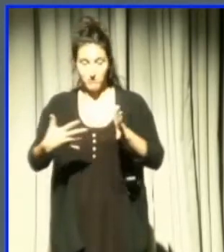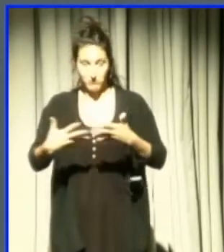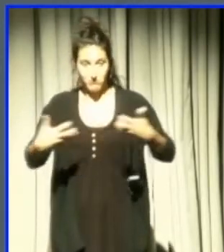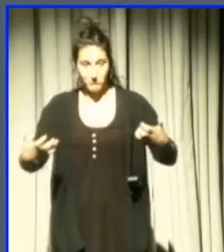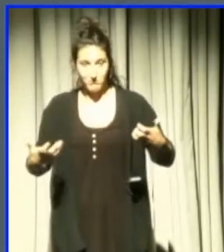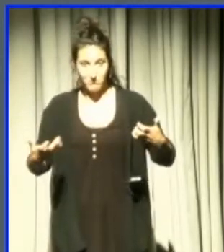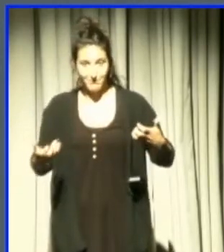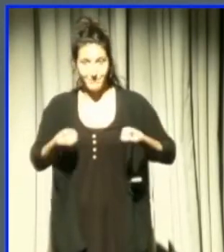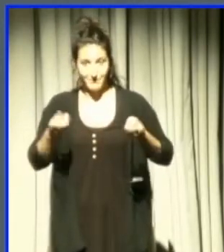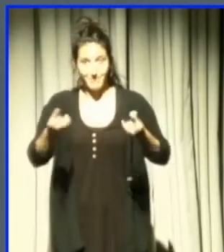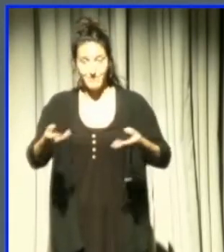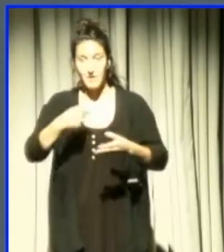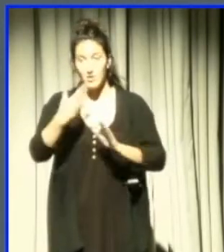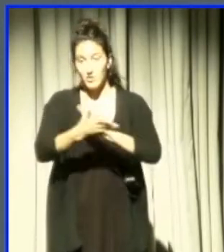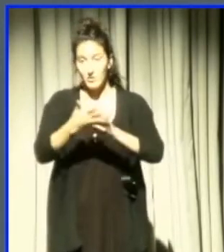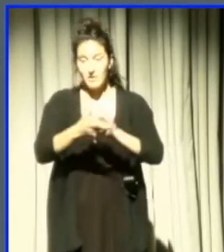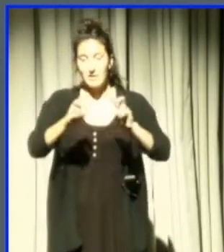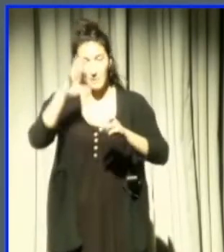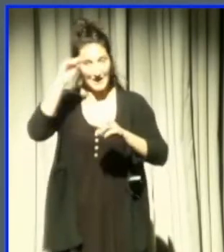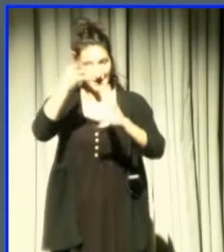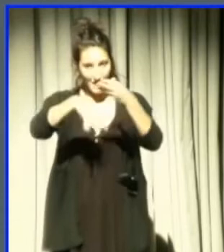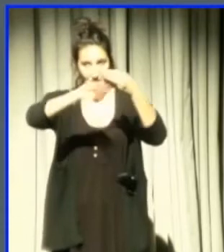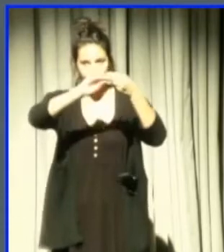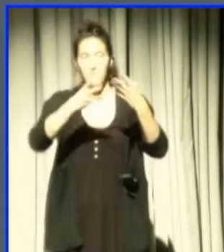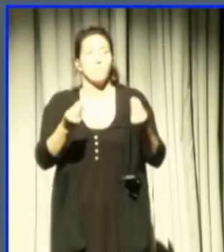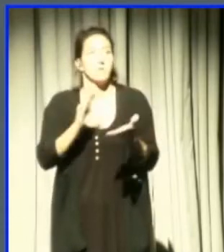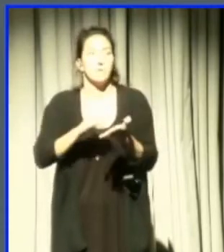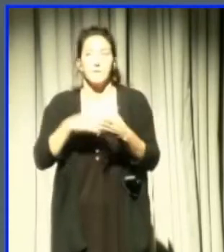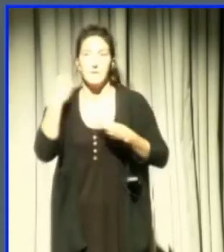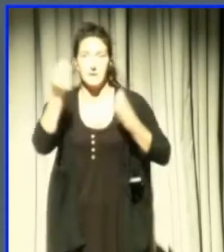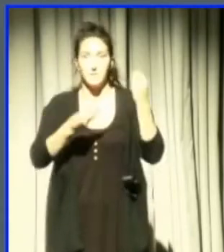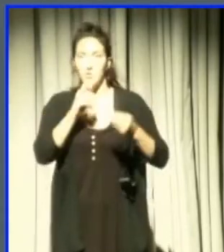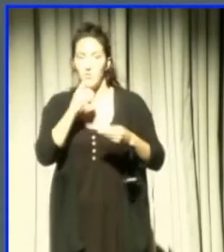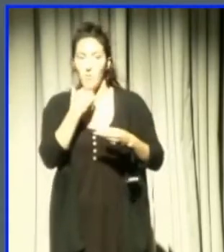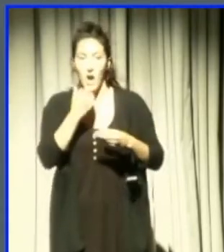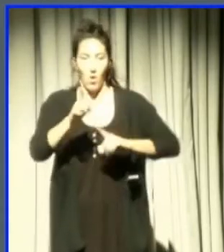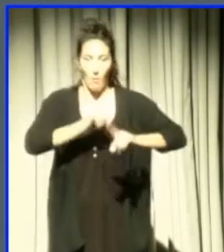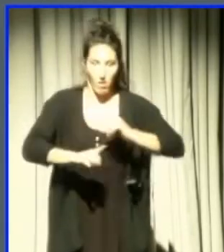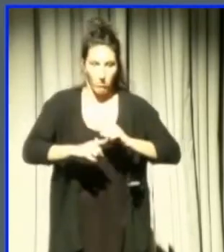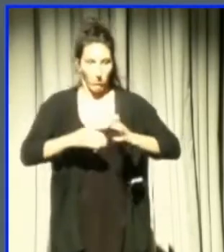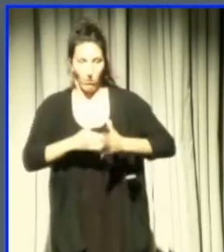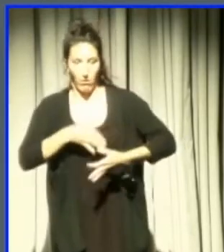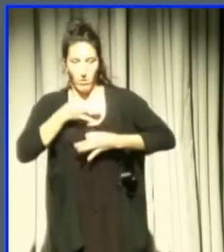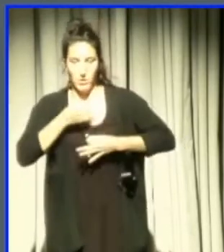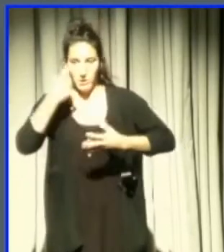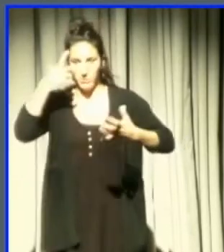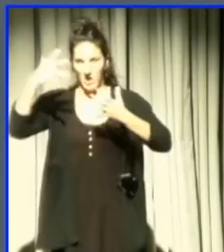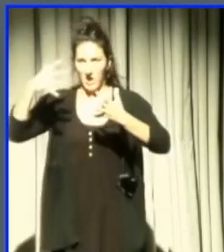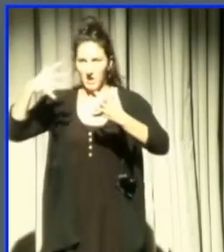as a problem in terms of stifling creativity and being what